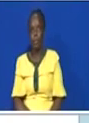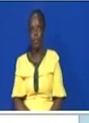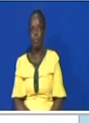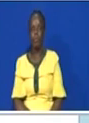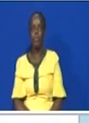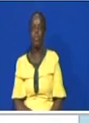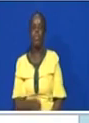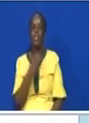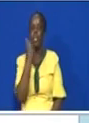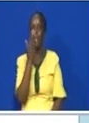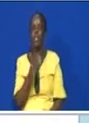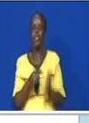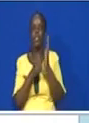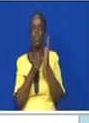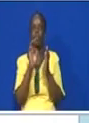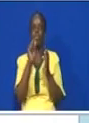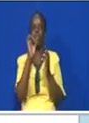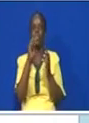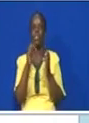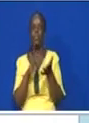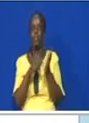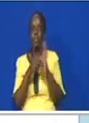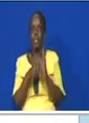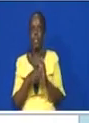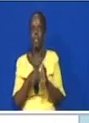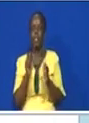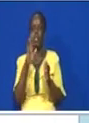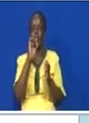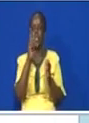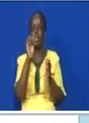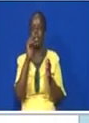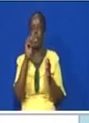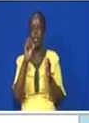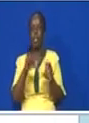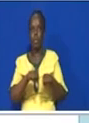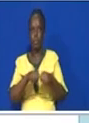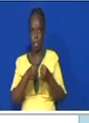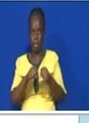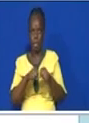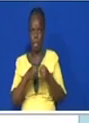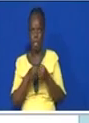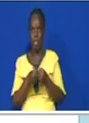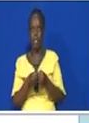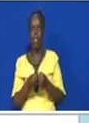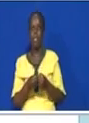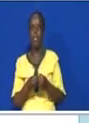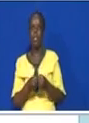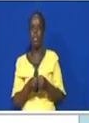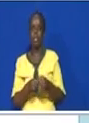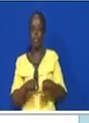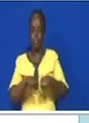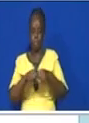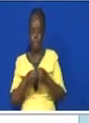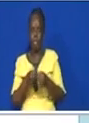So this is the answer. Faulting refers to cracking, breaking, or